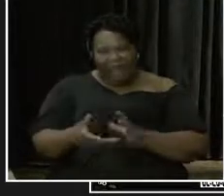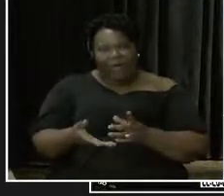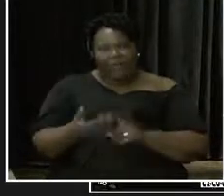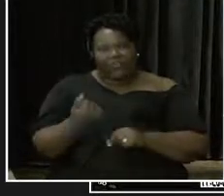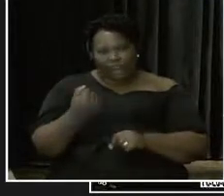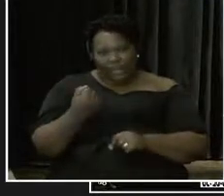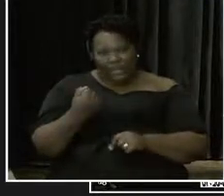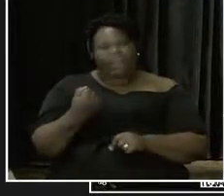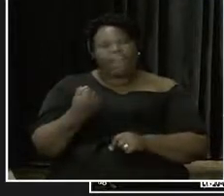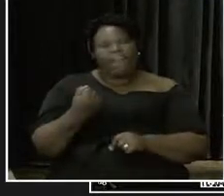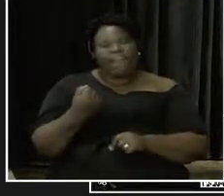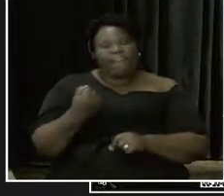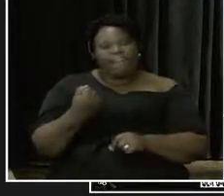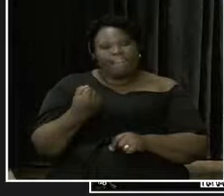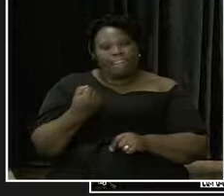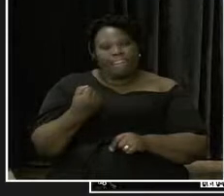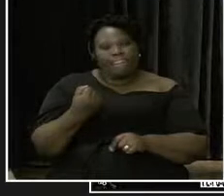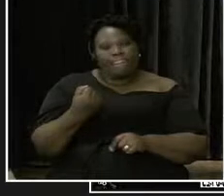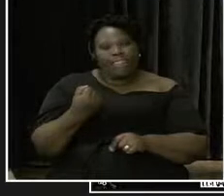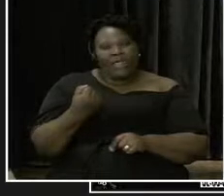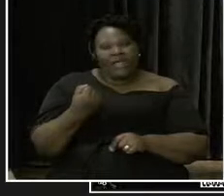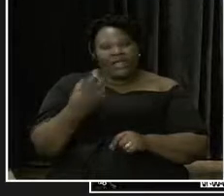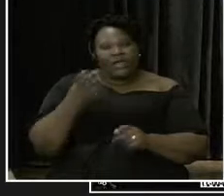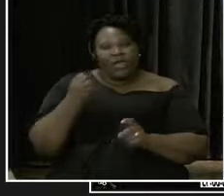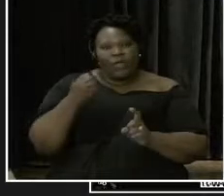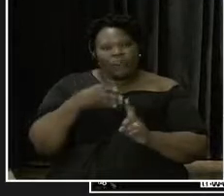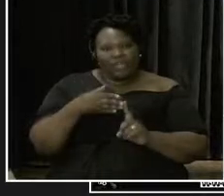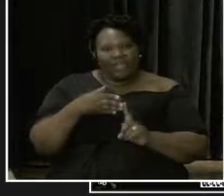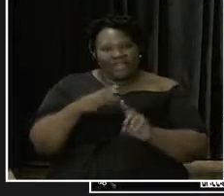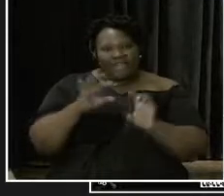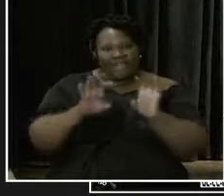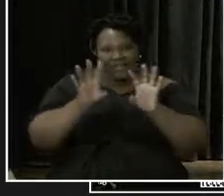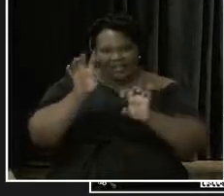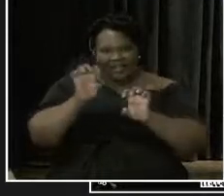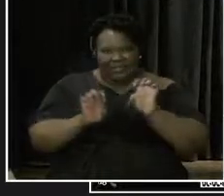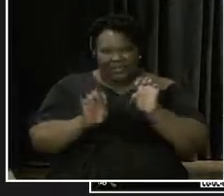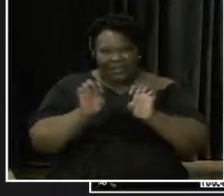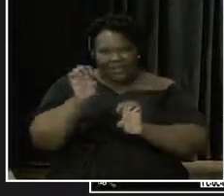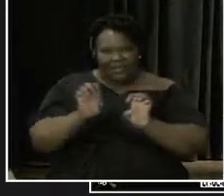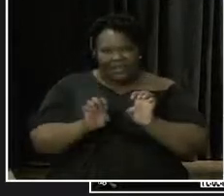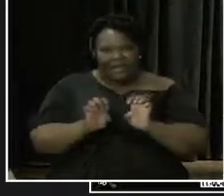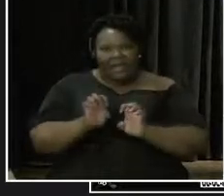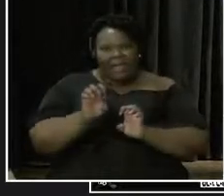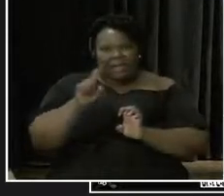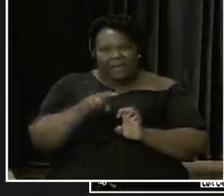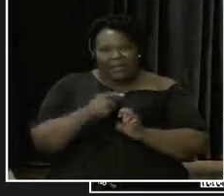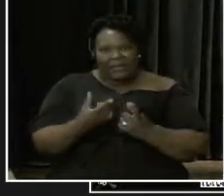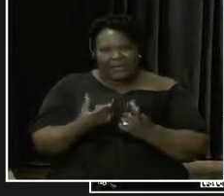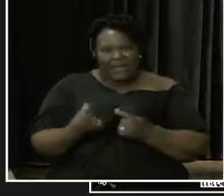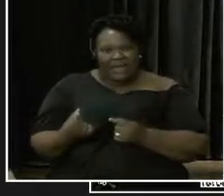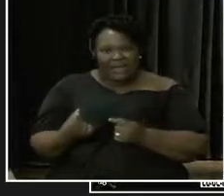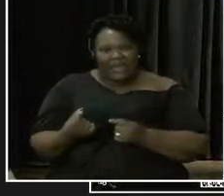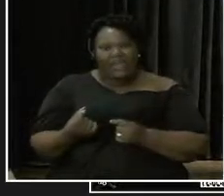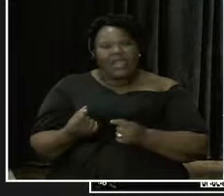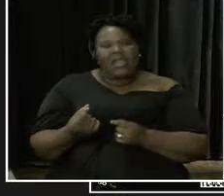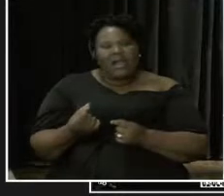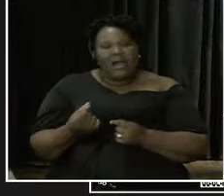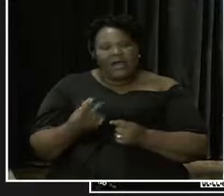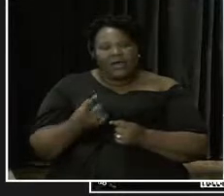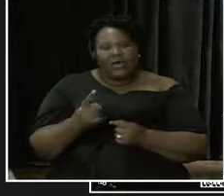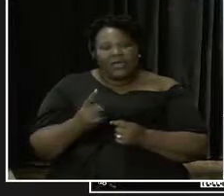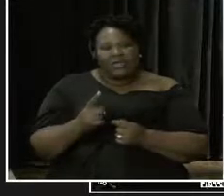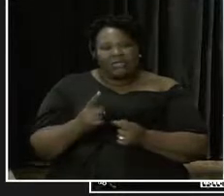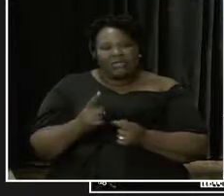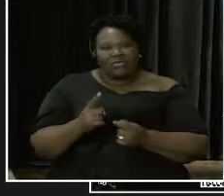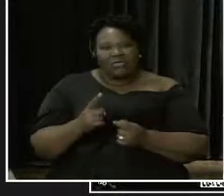are an objective assessment, and they certainly are not subjective. This is certainly not intended to be a cash cow for